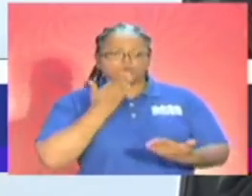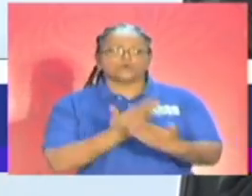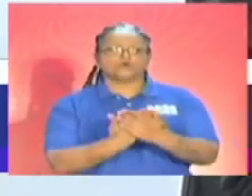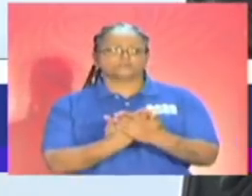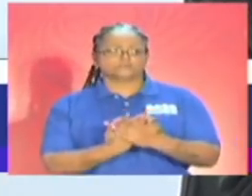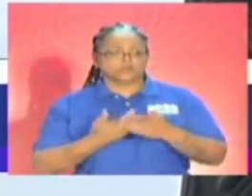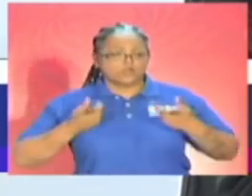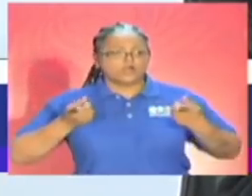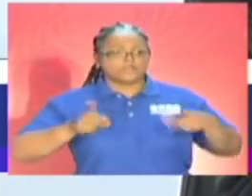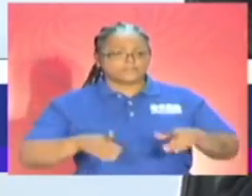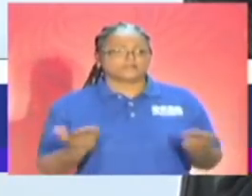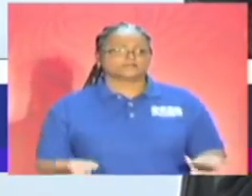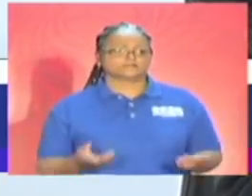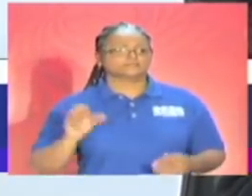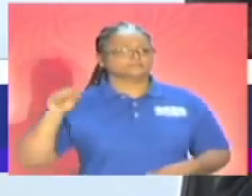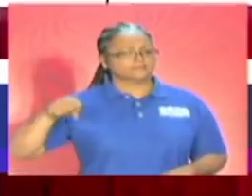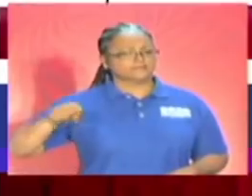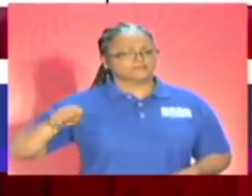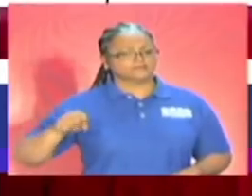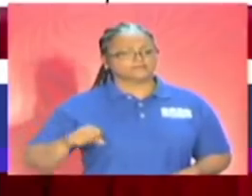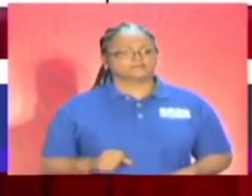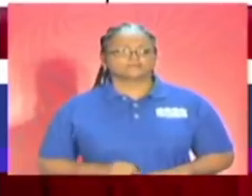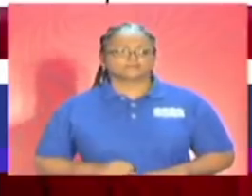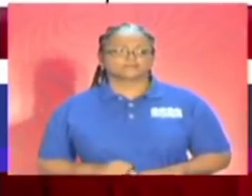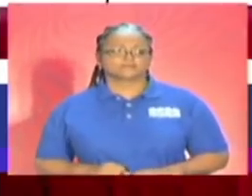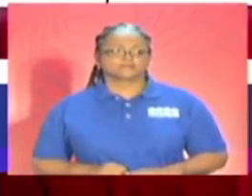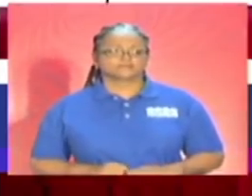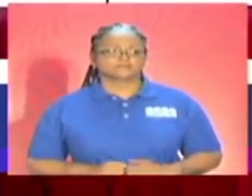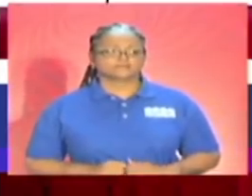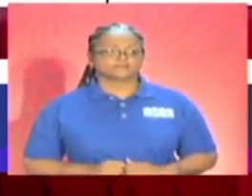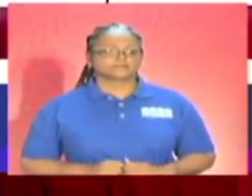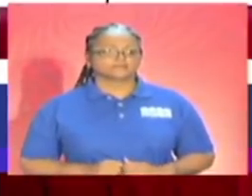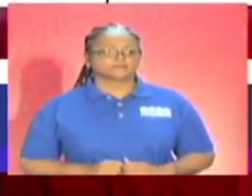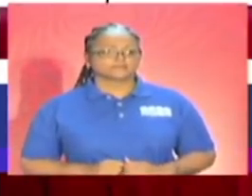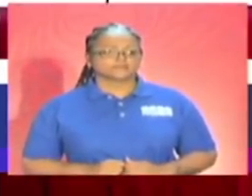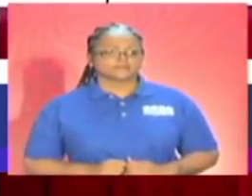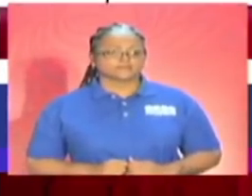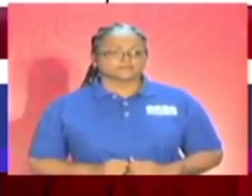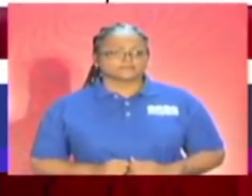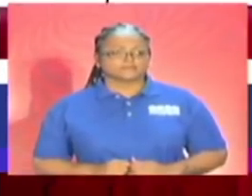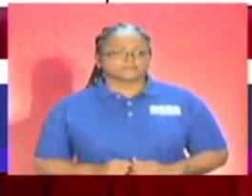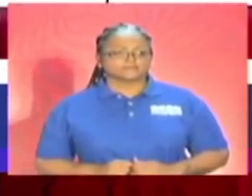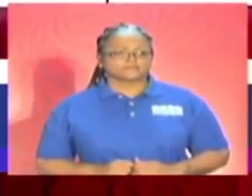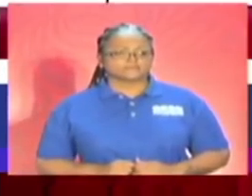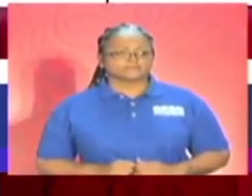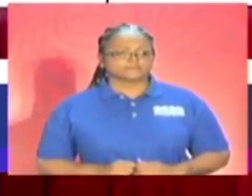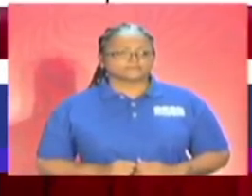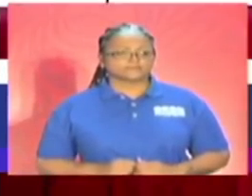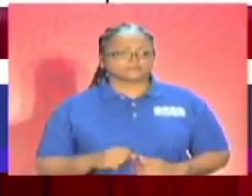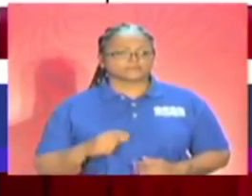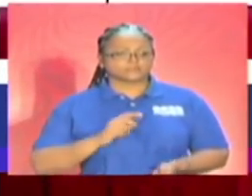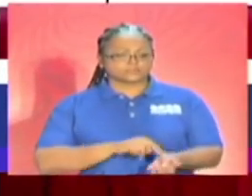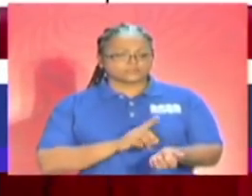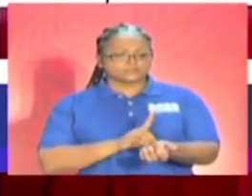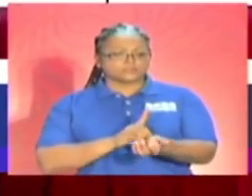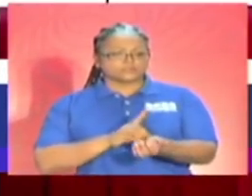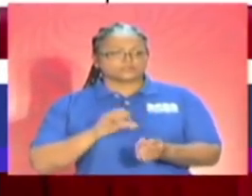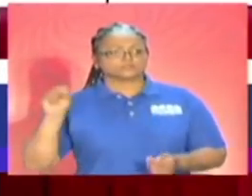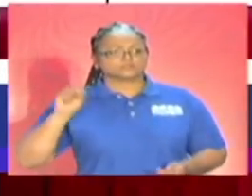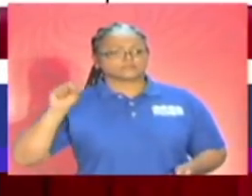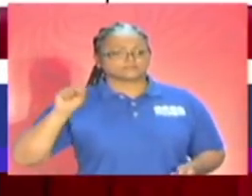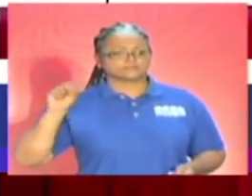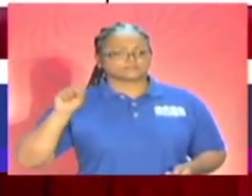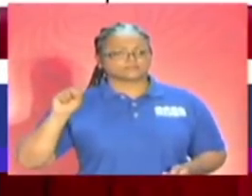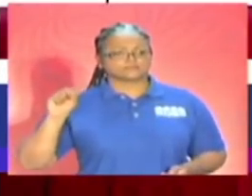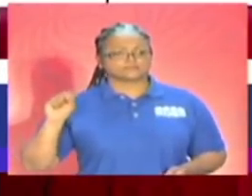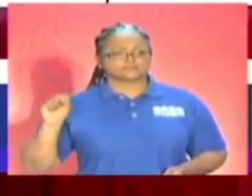CMO. Well, Dr. Sidhu Singh just texted me while you were speaking, and he has mentioned that there have been no hiccups